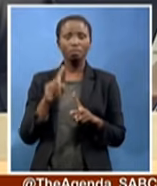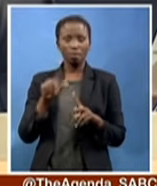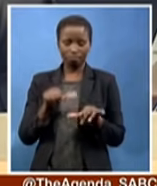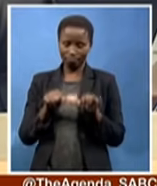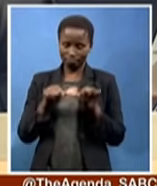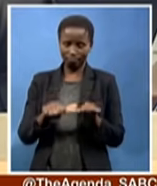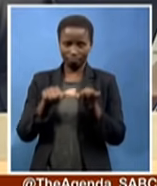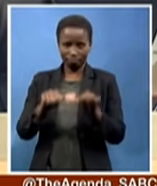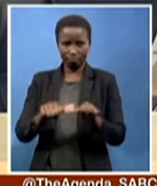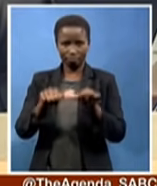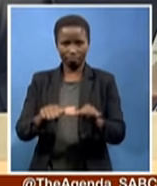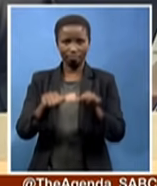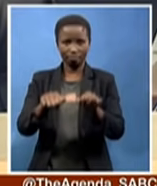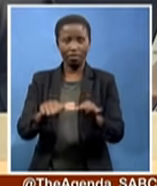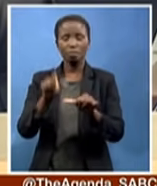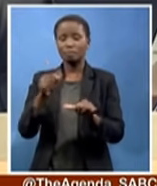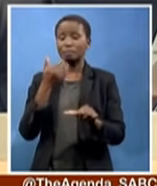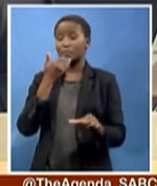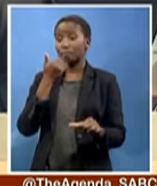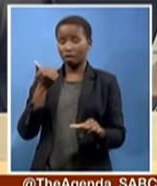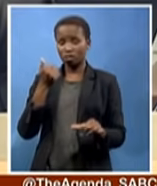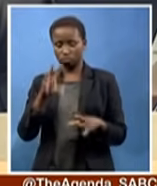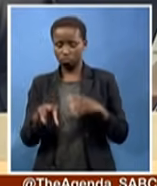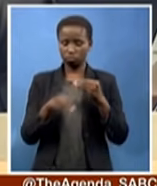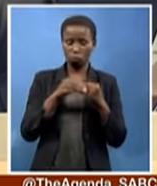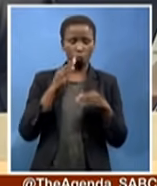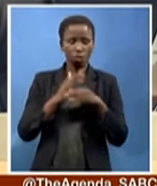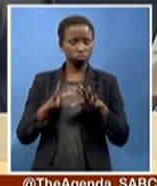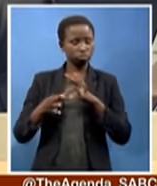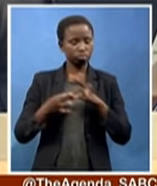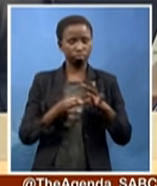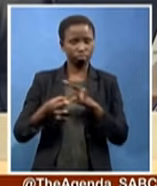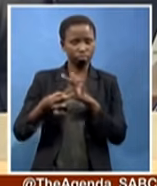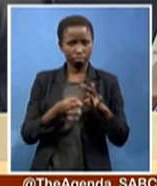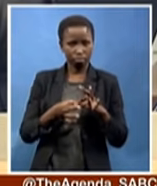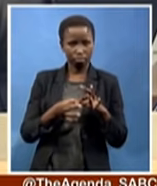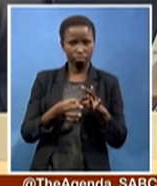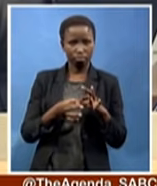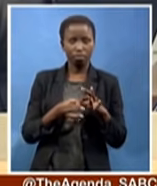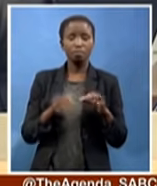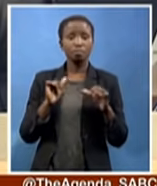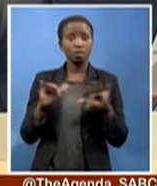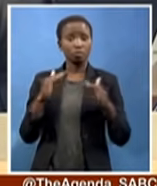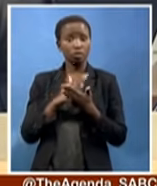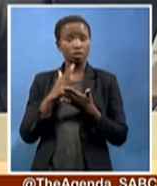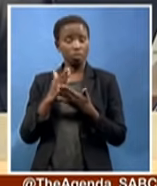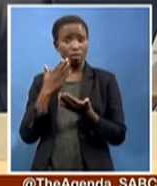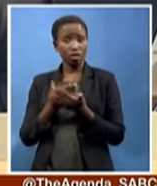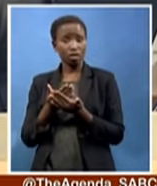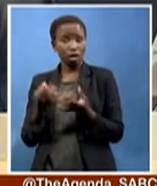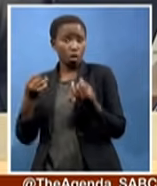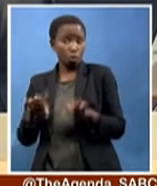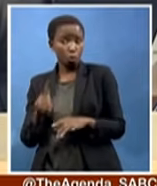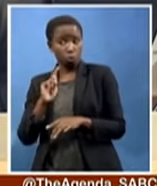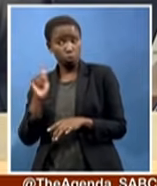and resistance from those who have much to lose from the corrective measures mandated by the ANC's